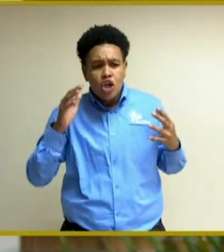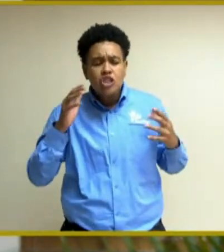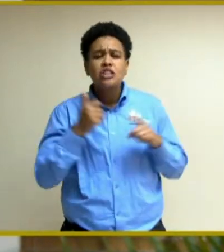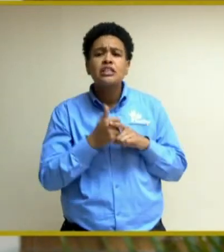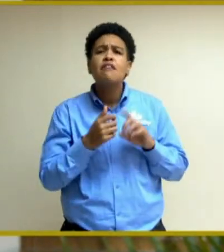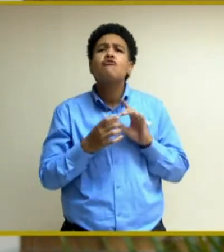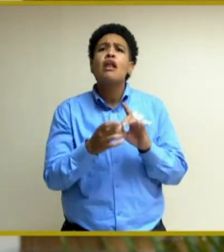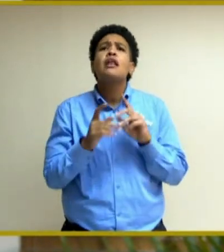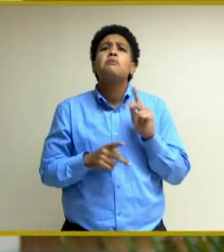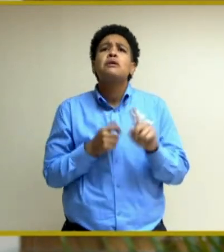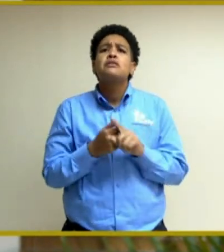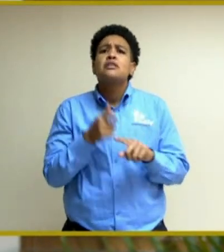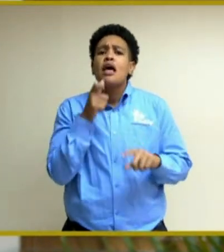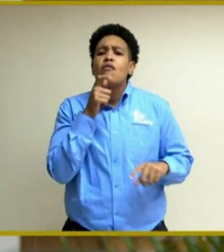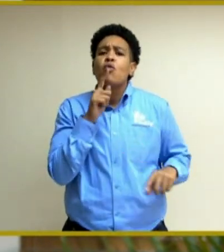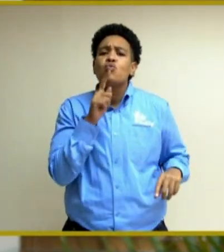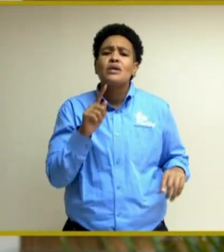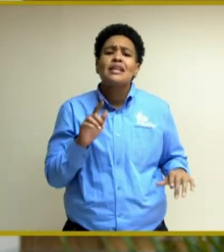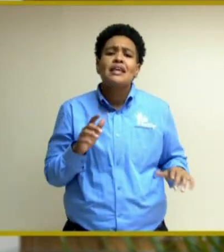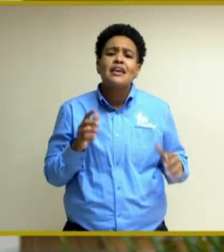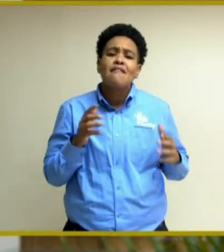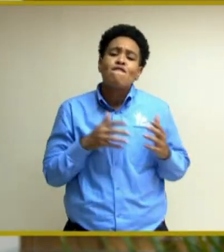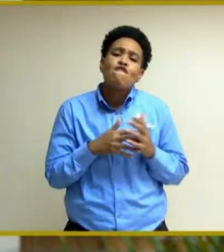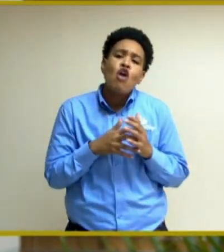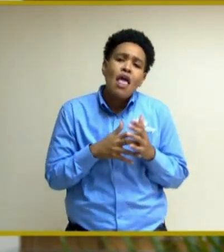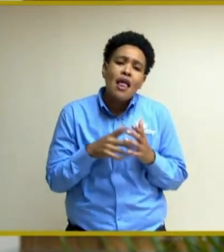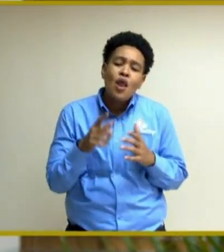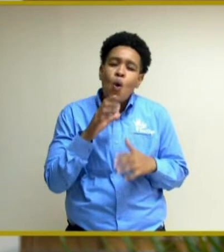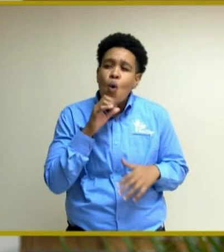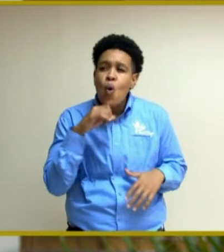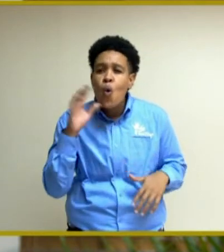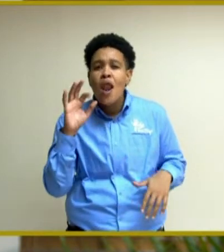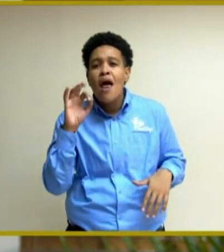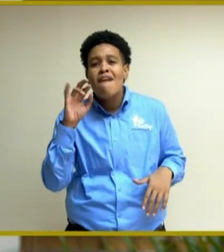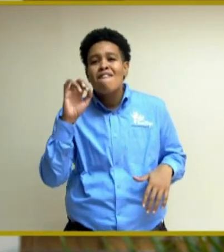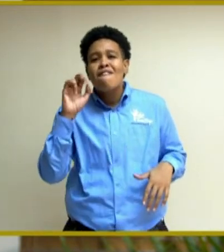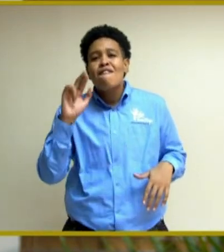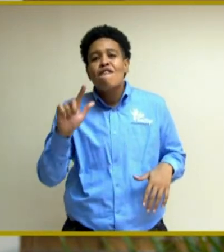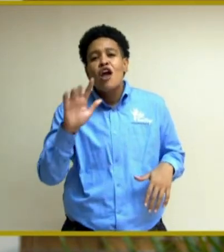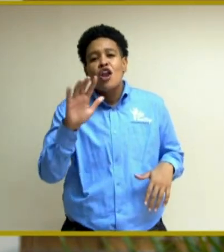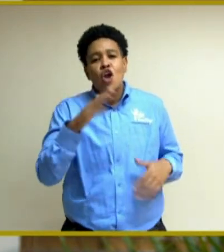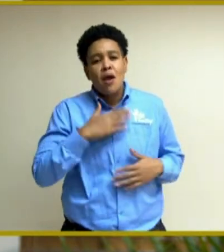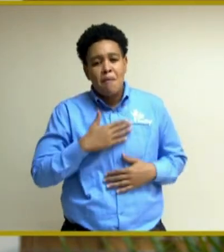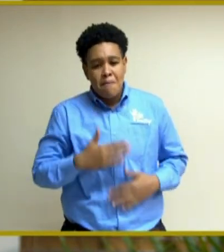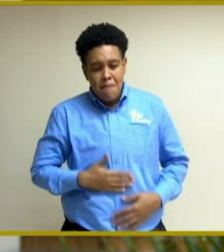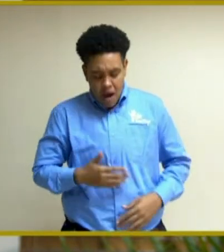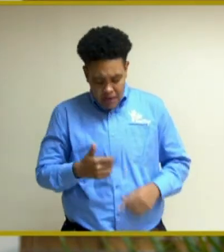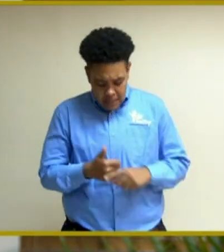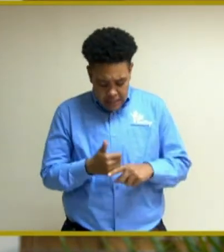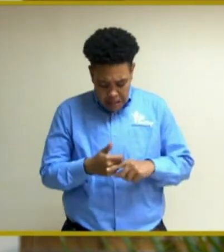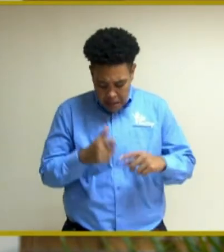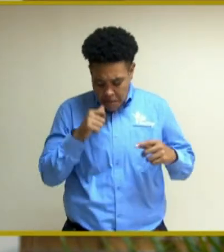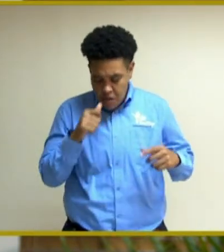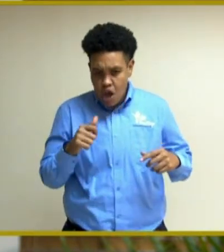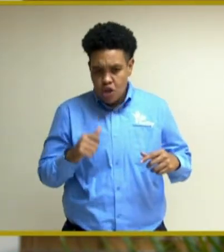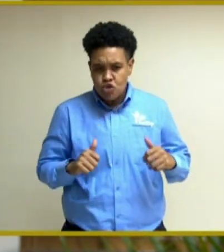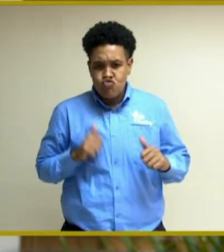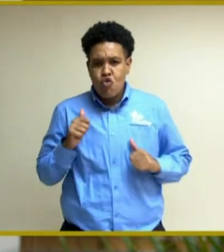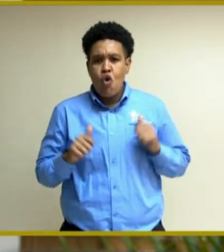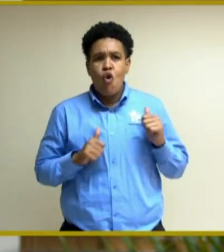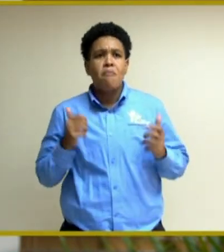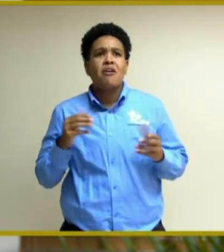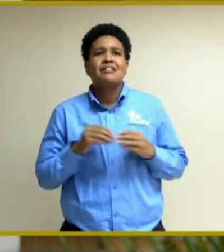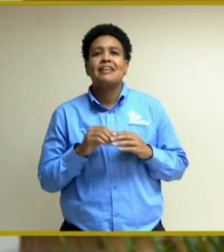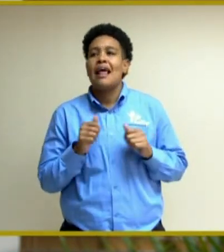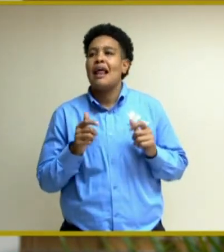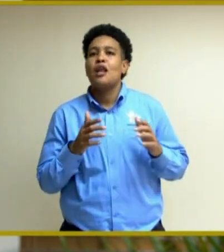among persons who are very frail. So you're very old and frail, your immune system is not robust at all in